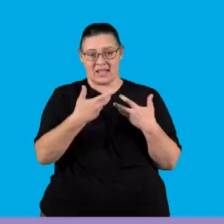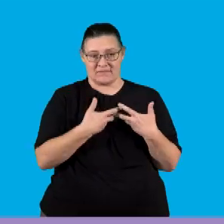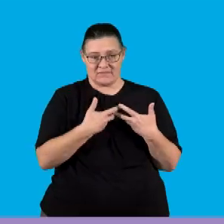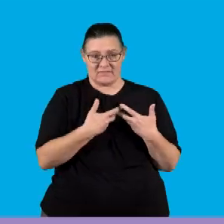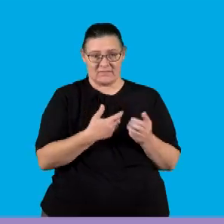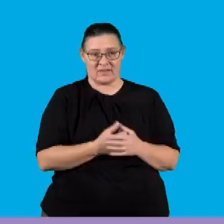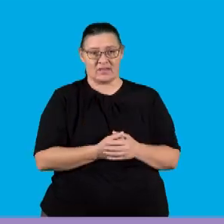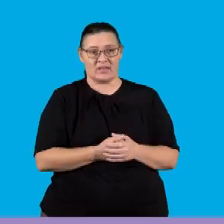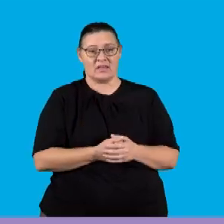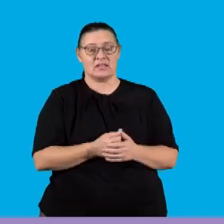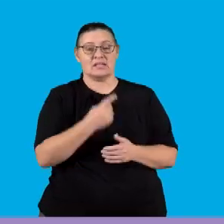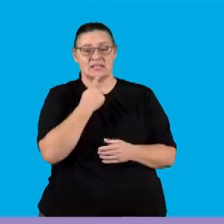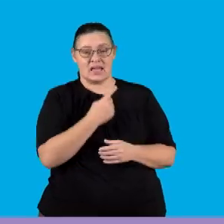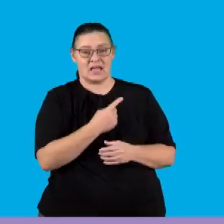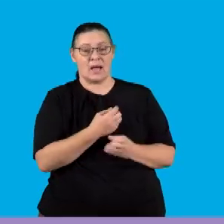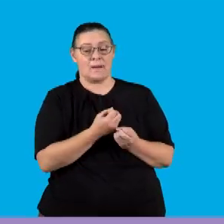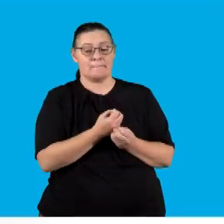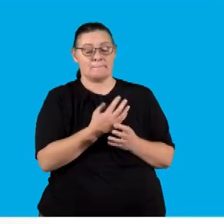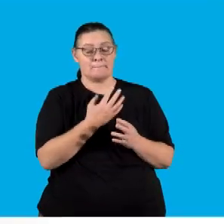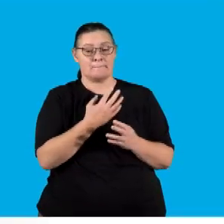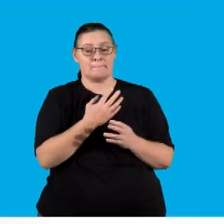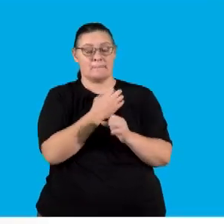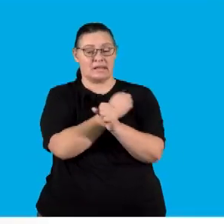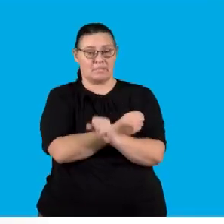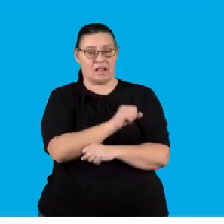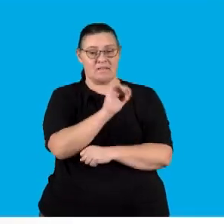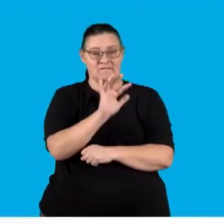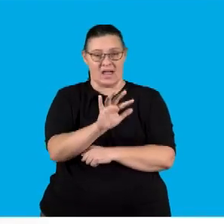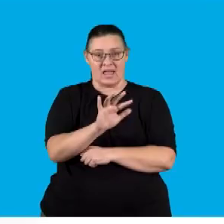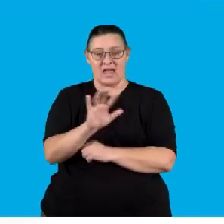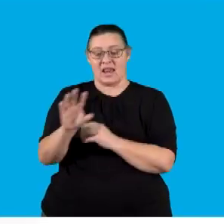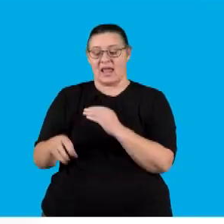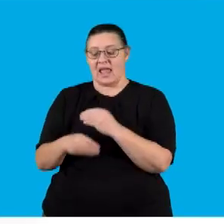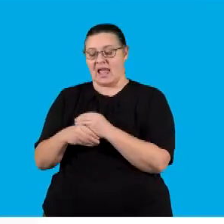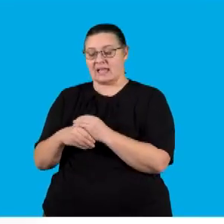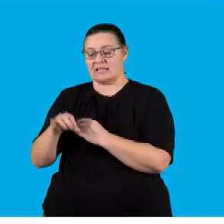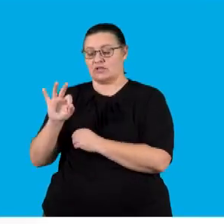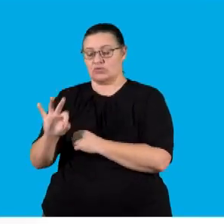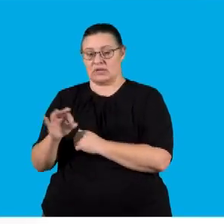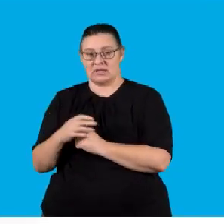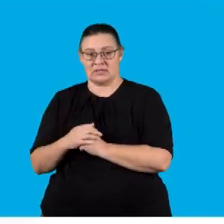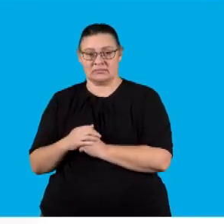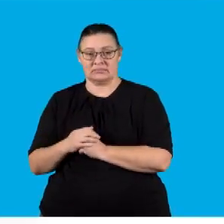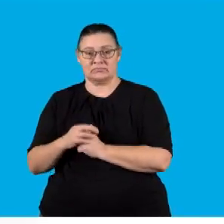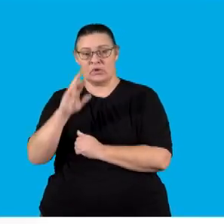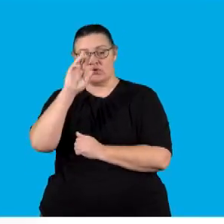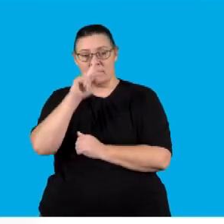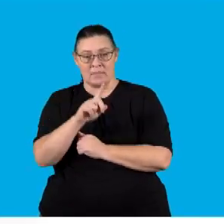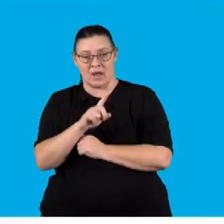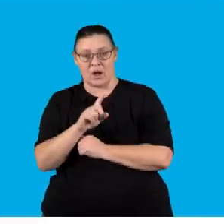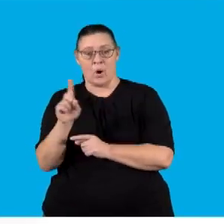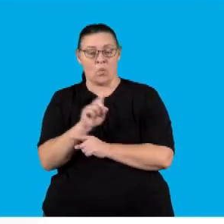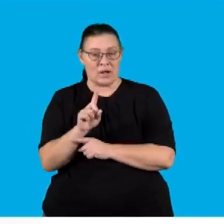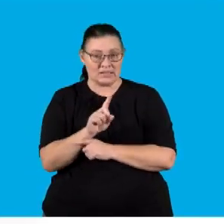has been given to us there. It says they multiply by 5 and add 3. Now